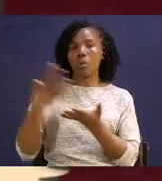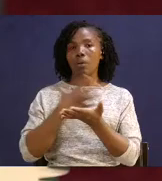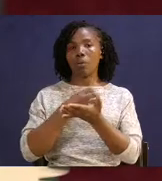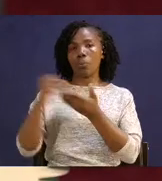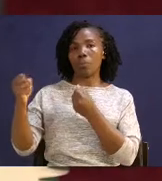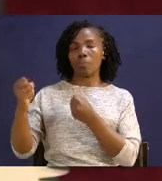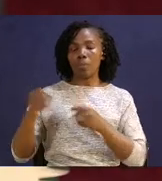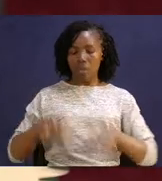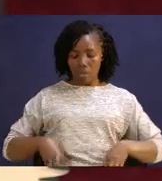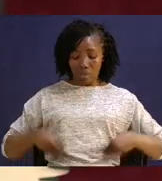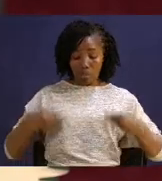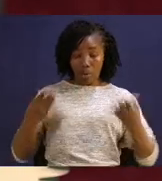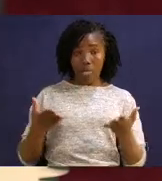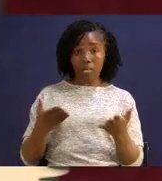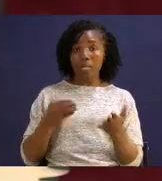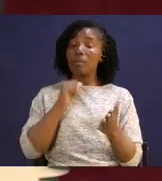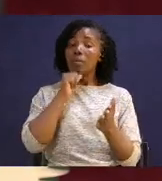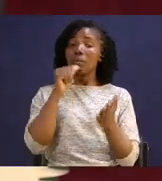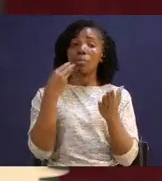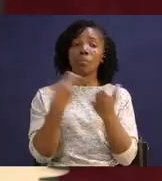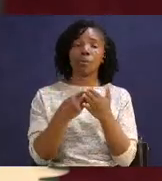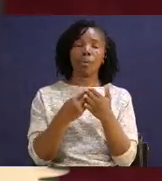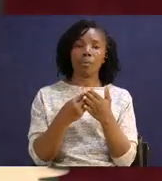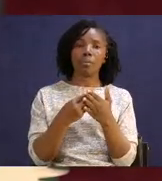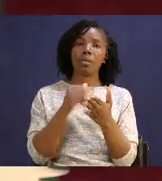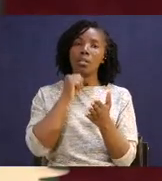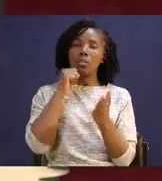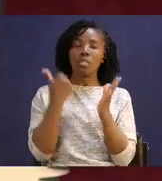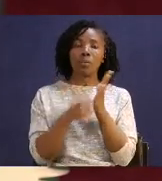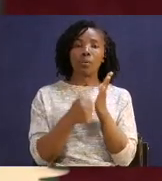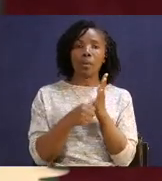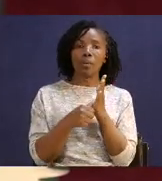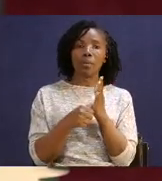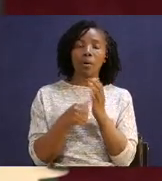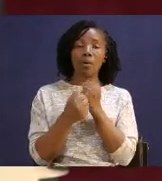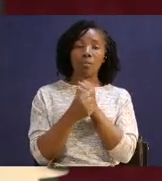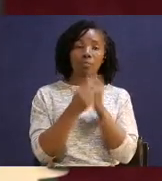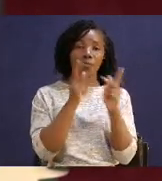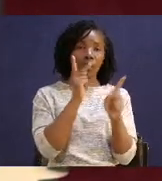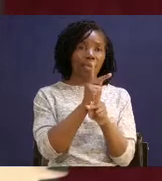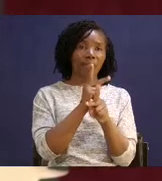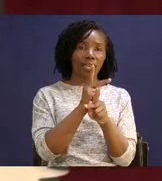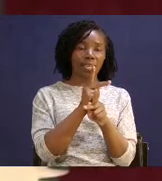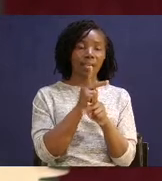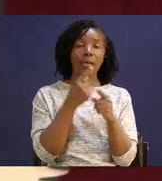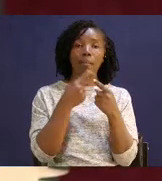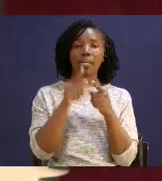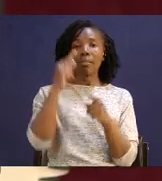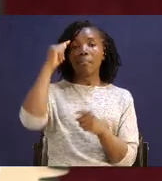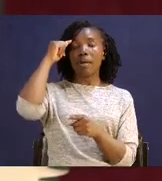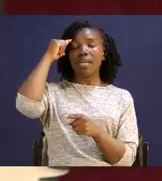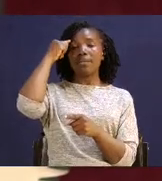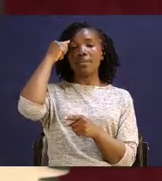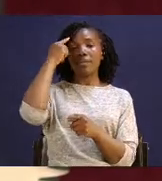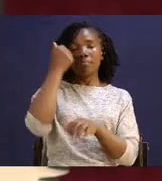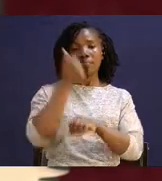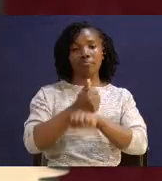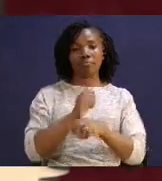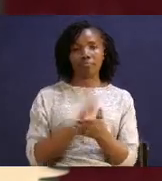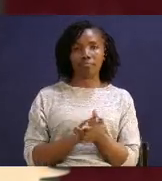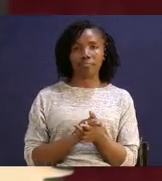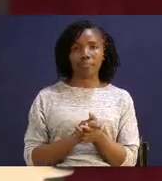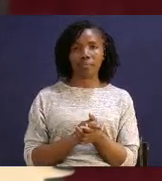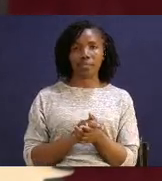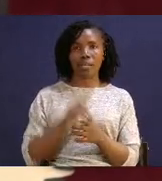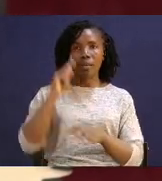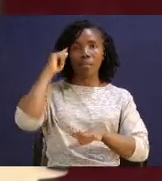The pocket was not the problem. It was not an issue of investment. It was an issue of a mindset. Tell your